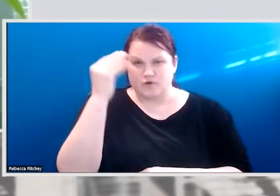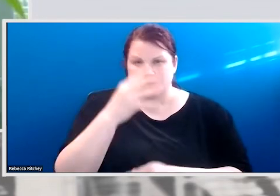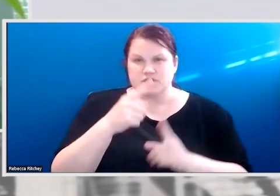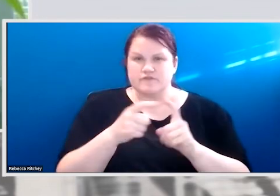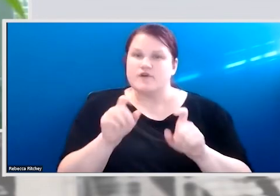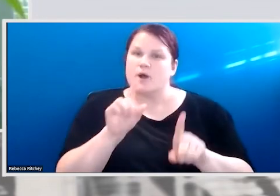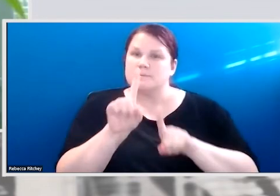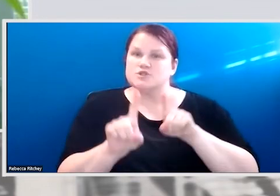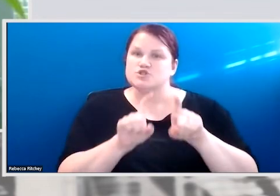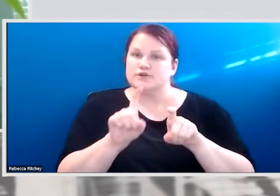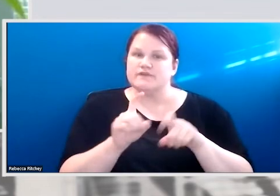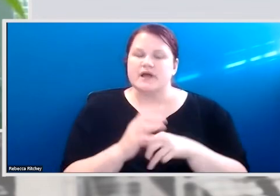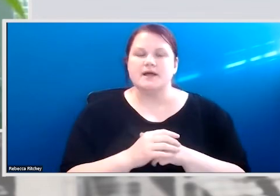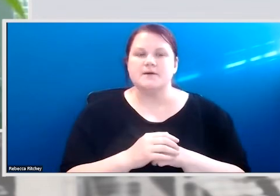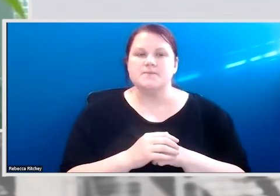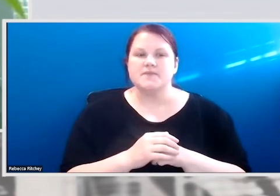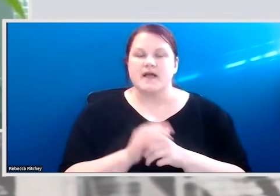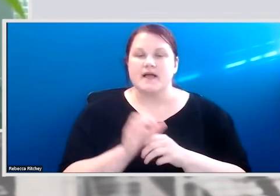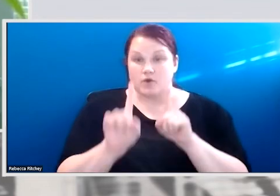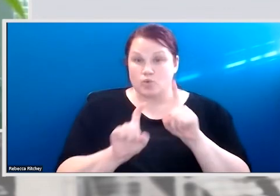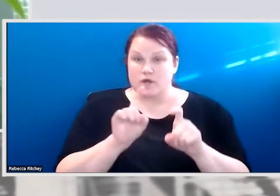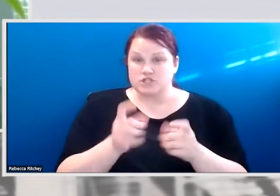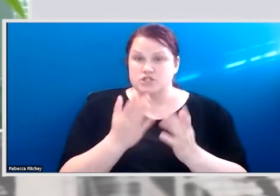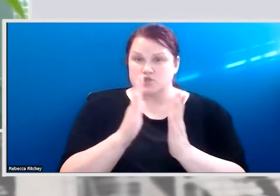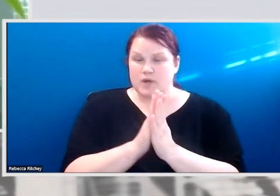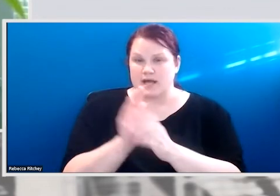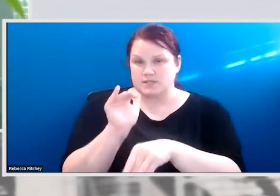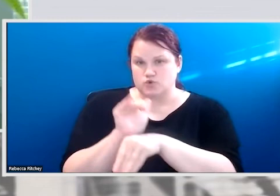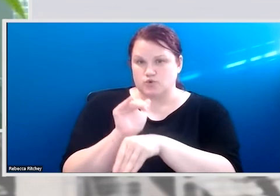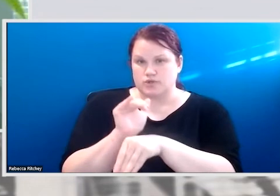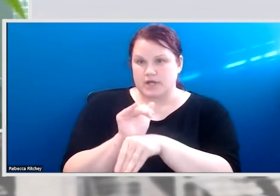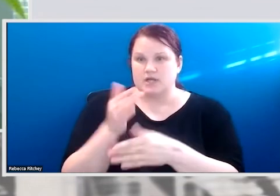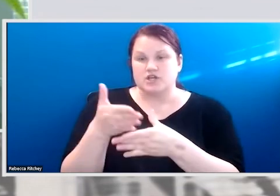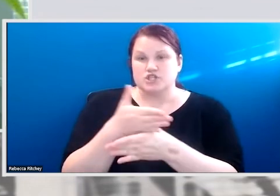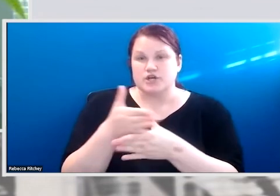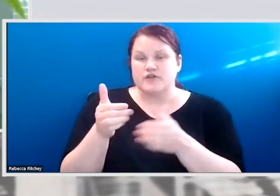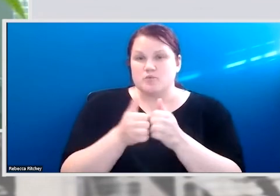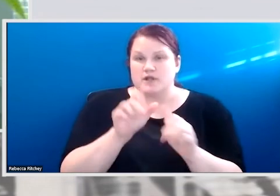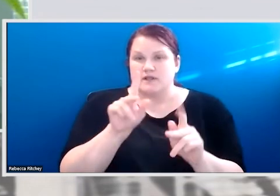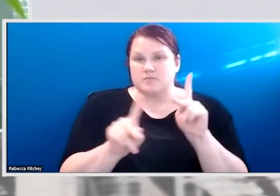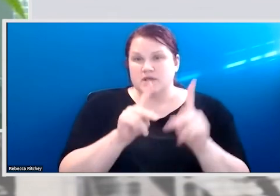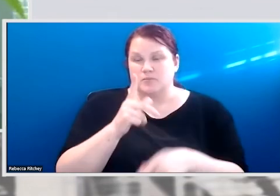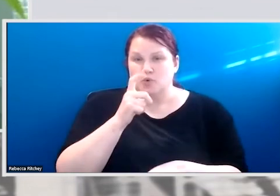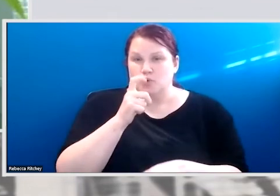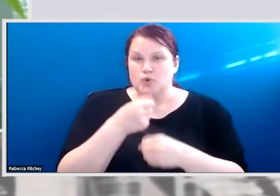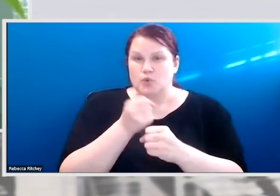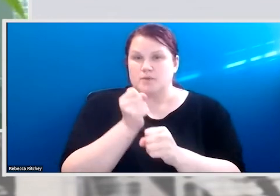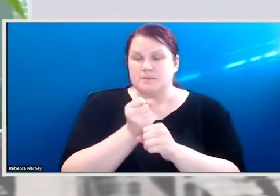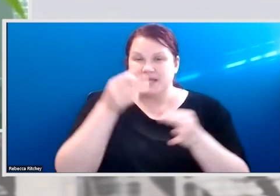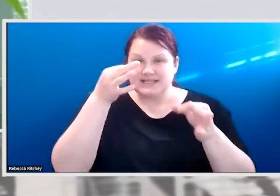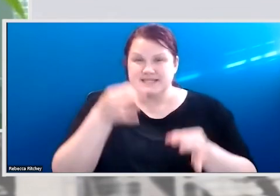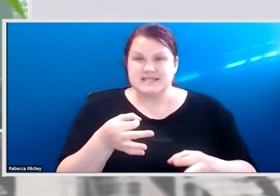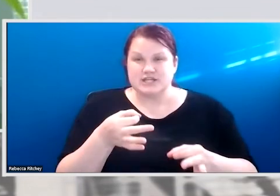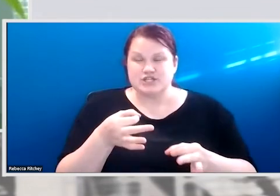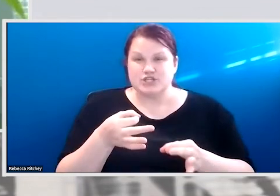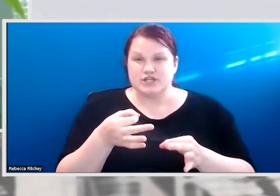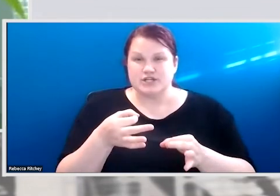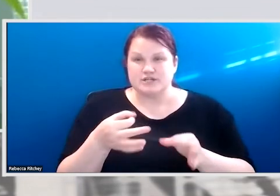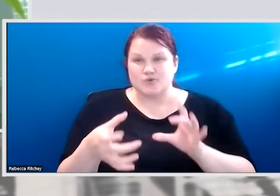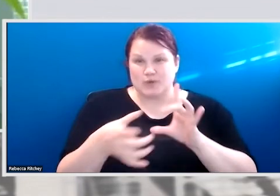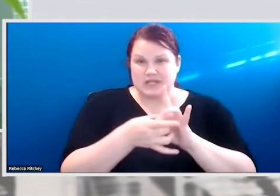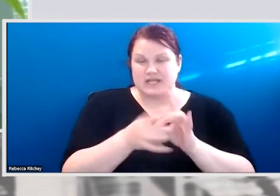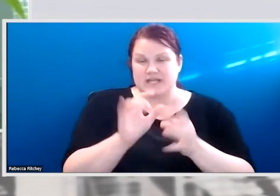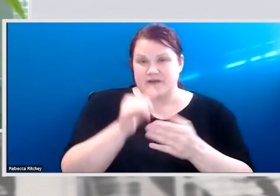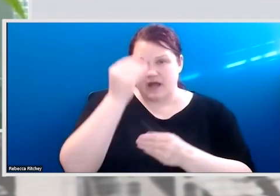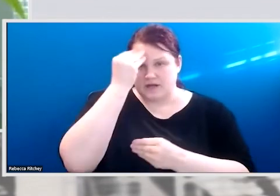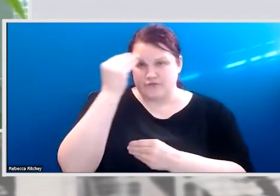survey and from the questions you asked tonight, are share them with the people who would make decisions based on that information, right? So we're going to share it